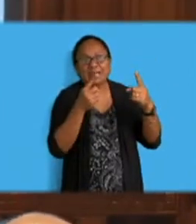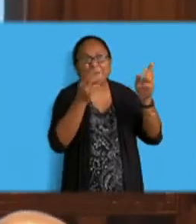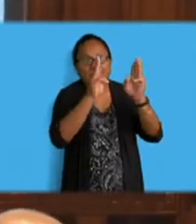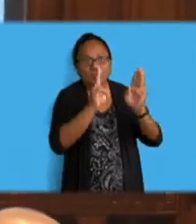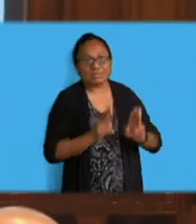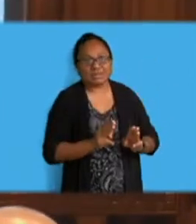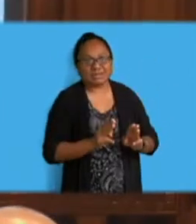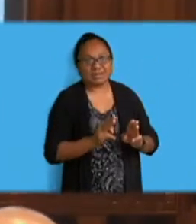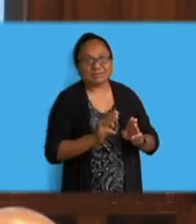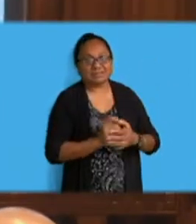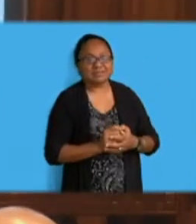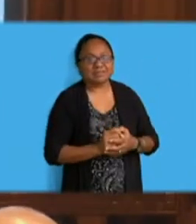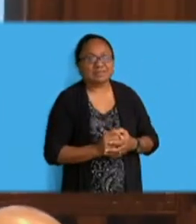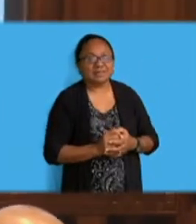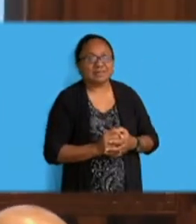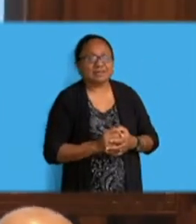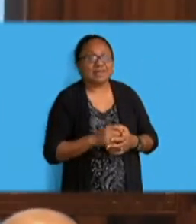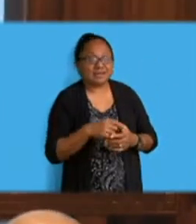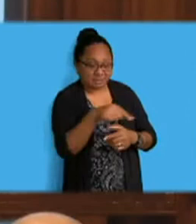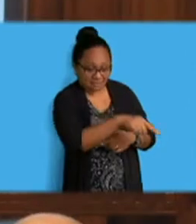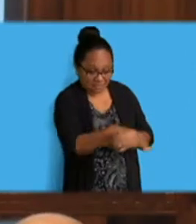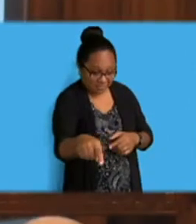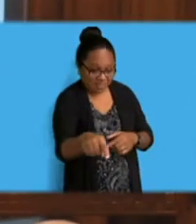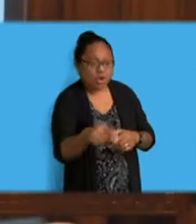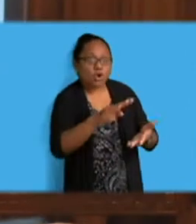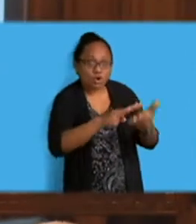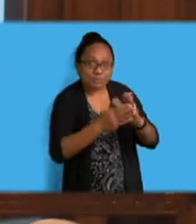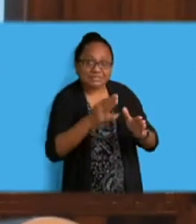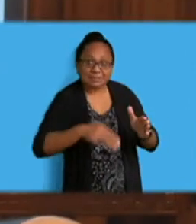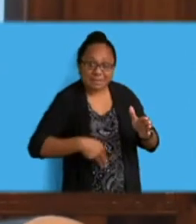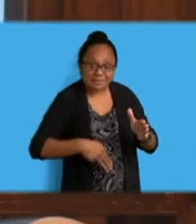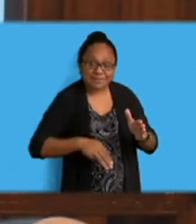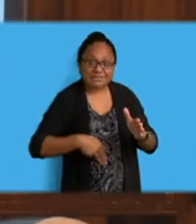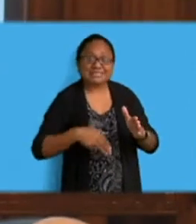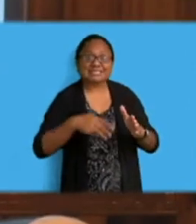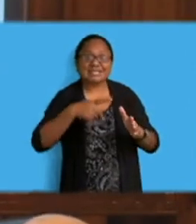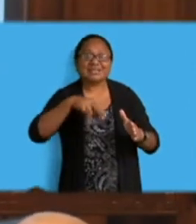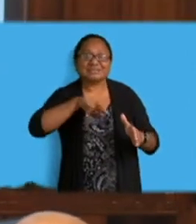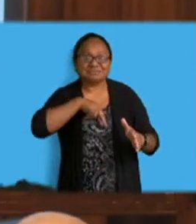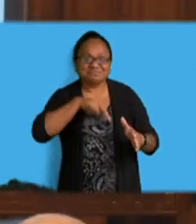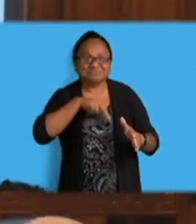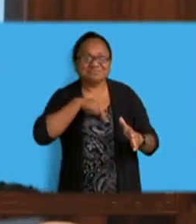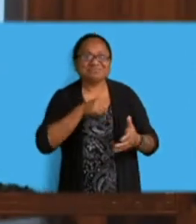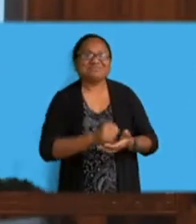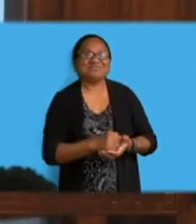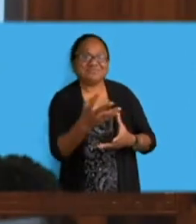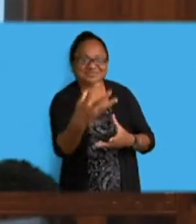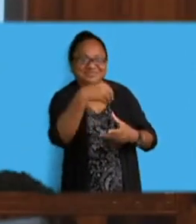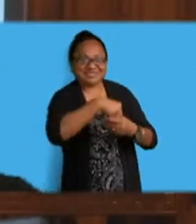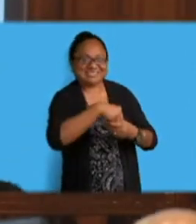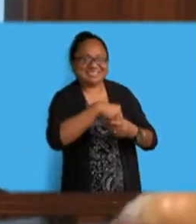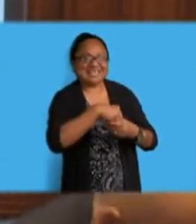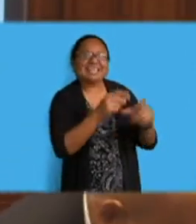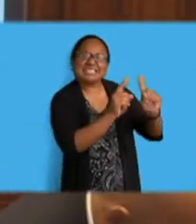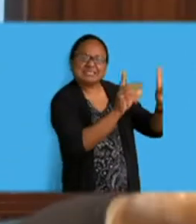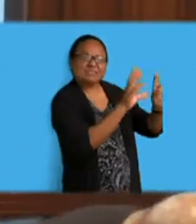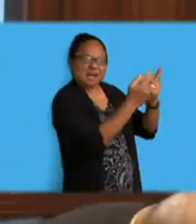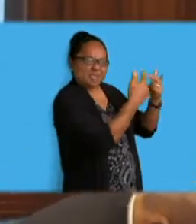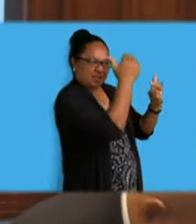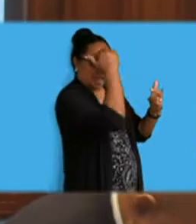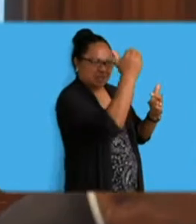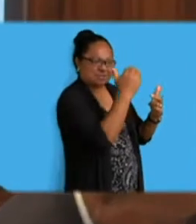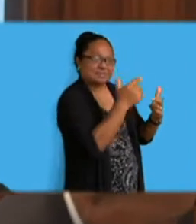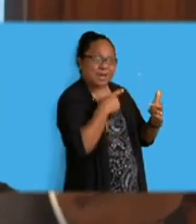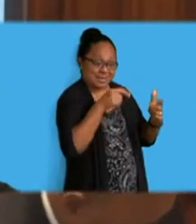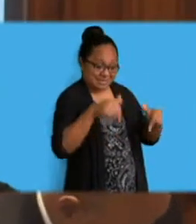constructed and established by community members and faith-based groups. This partnership is a testimony of the passion of the people of this nation at that point